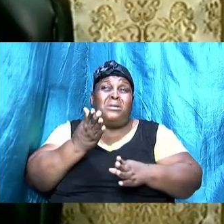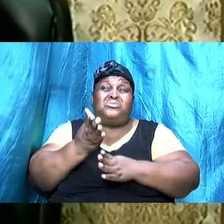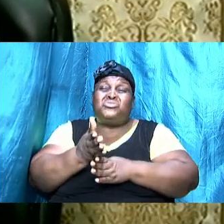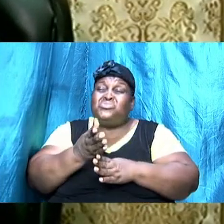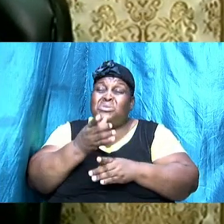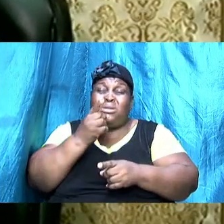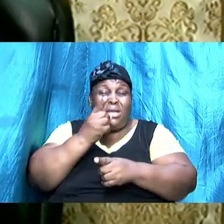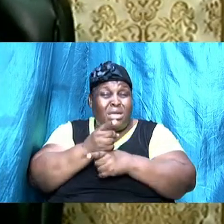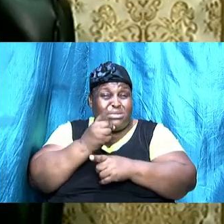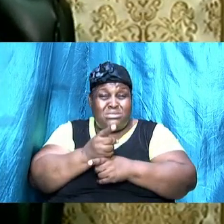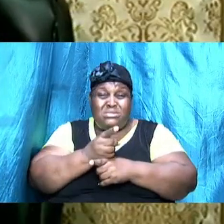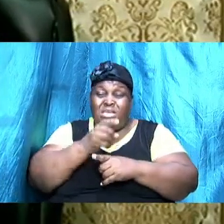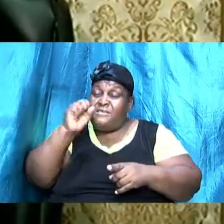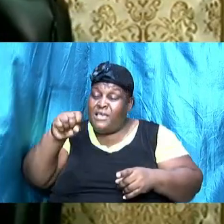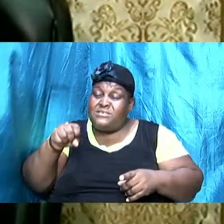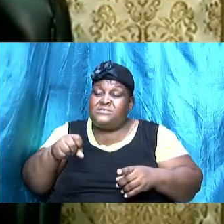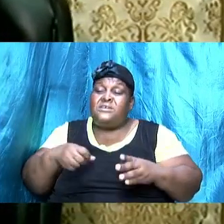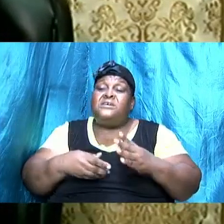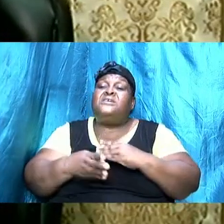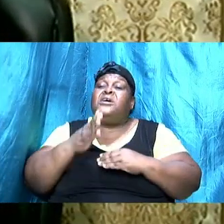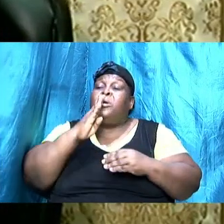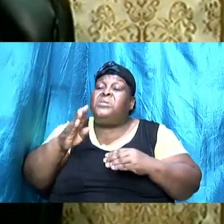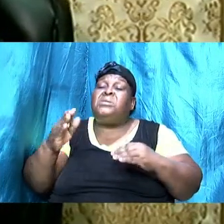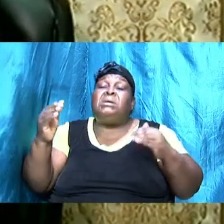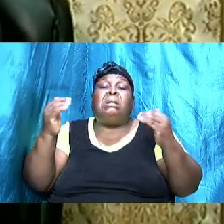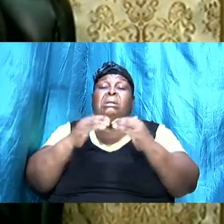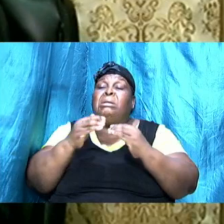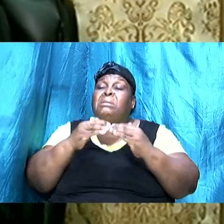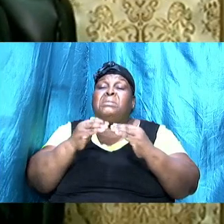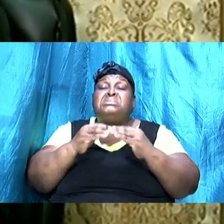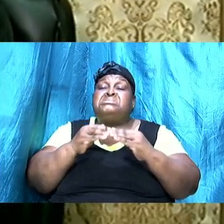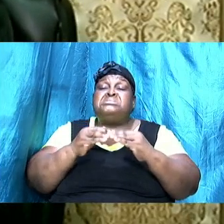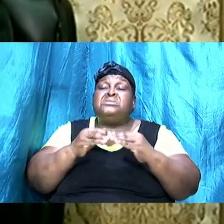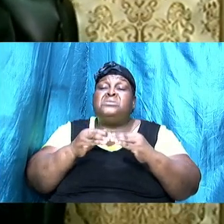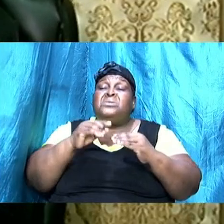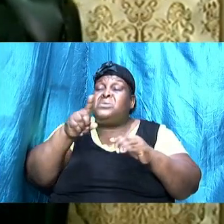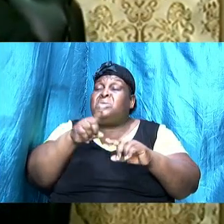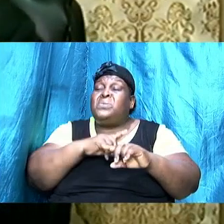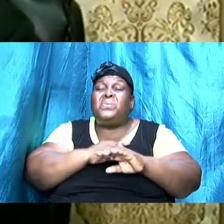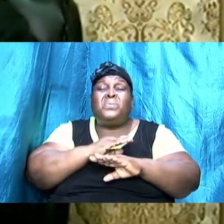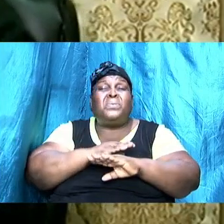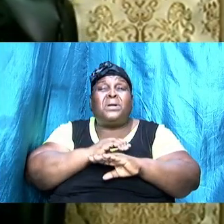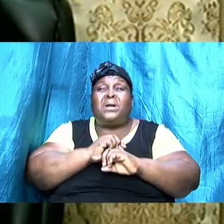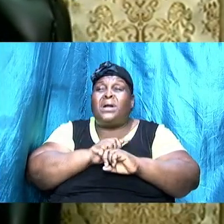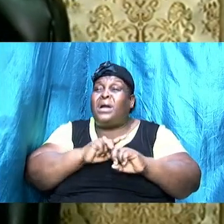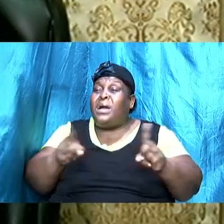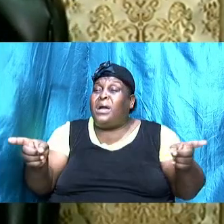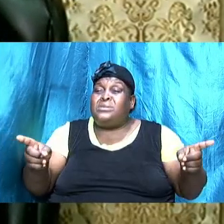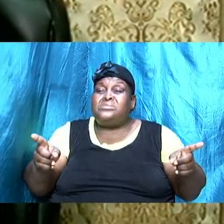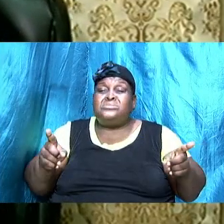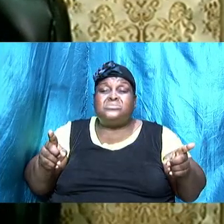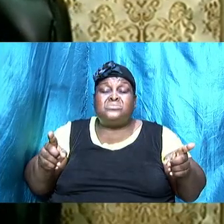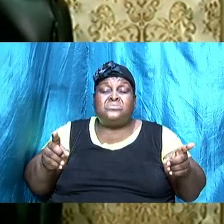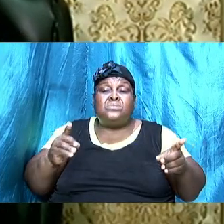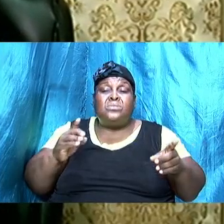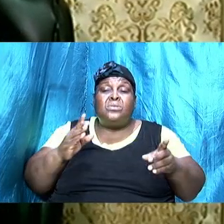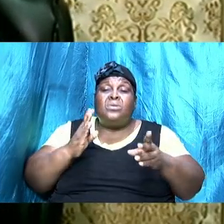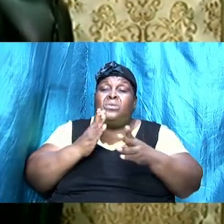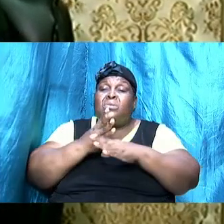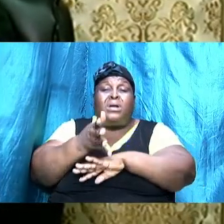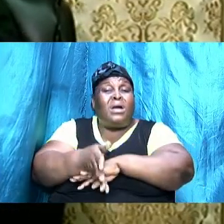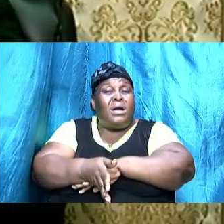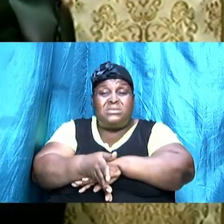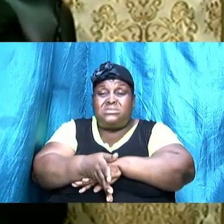there can be a limit that you just can't go over, where you're overburdened. And the same thing would apply to the man. And it